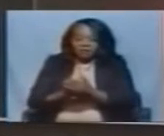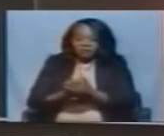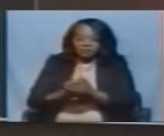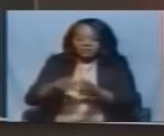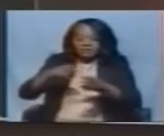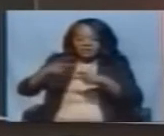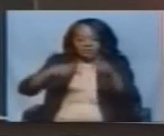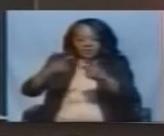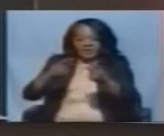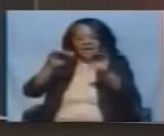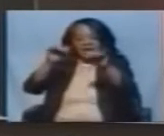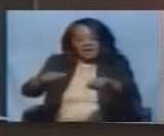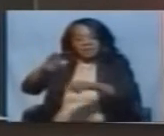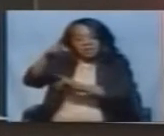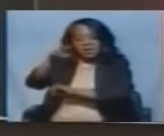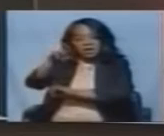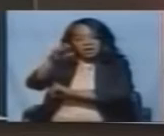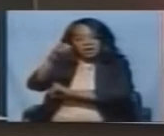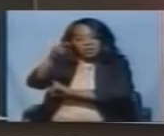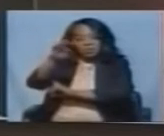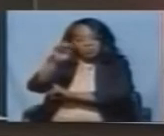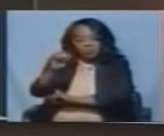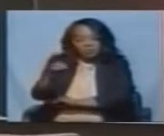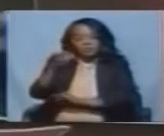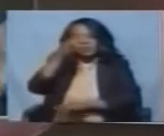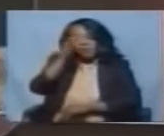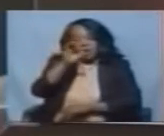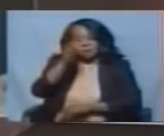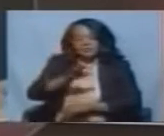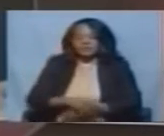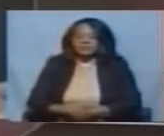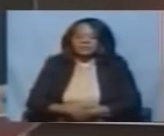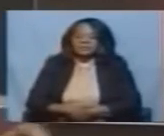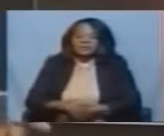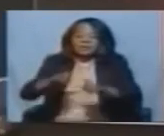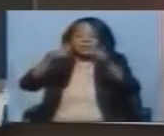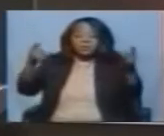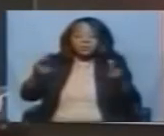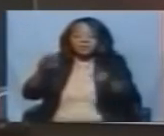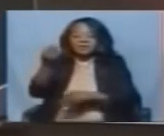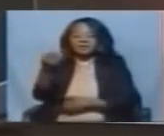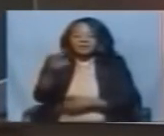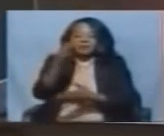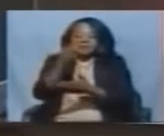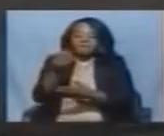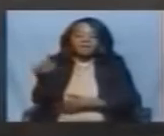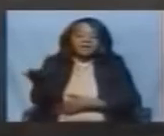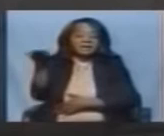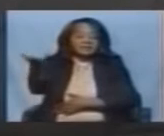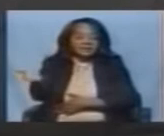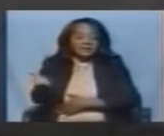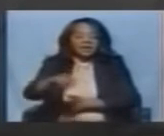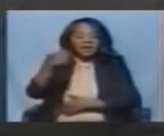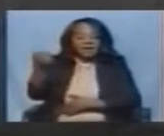corruption? No. Vulnerable to corruption? No. Because of huge sums of money in there? No. Any procurement